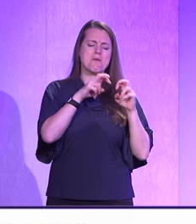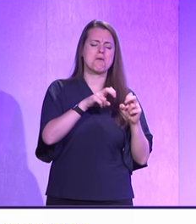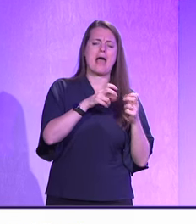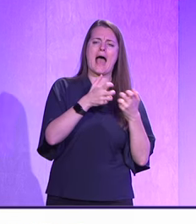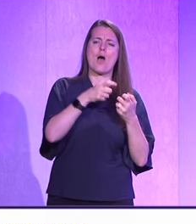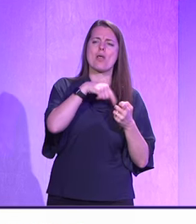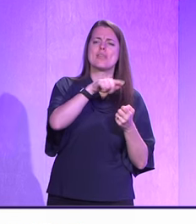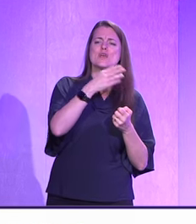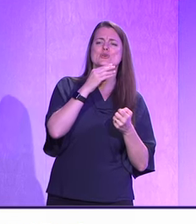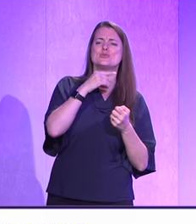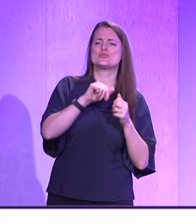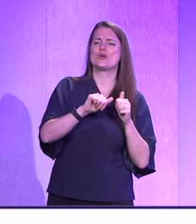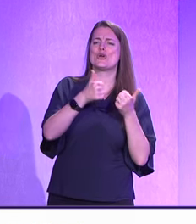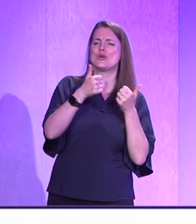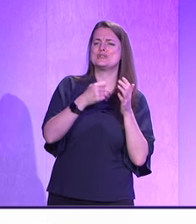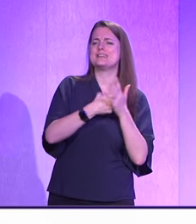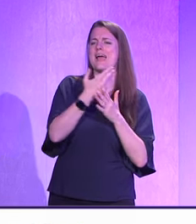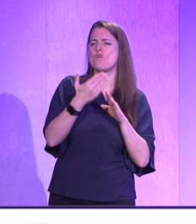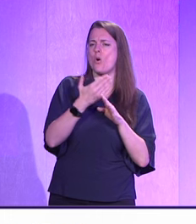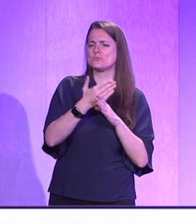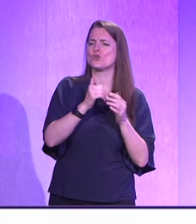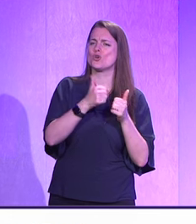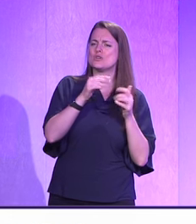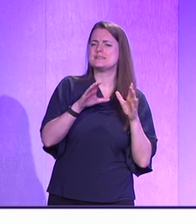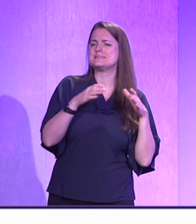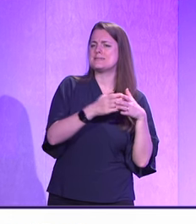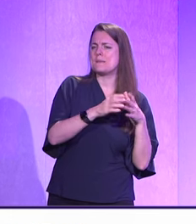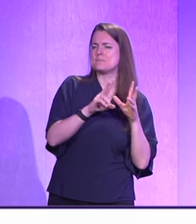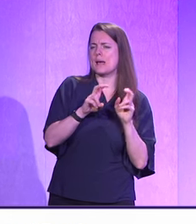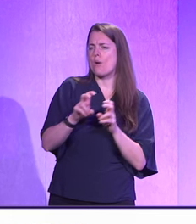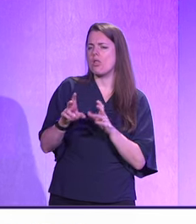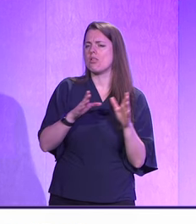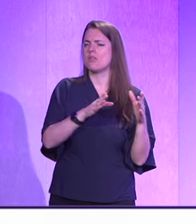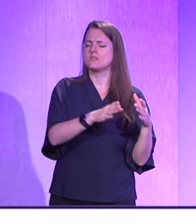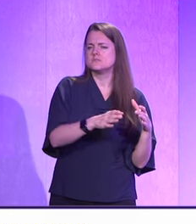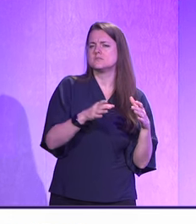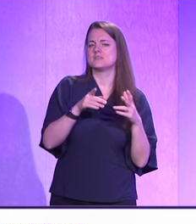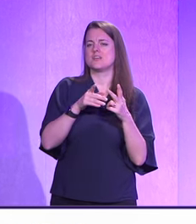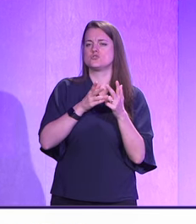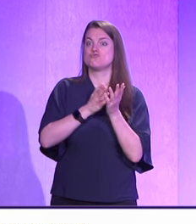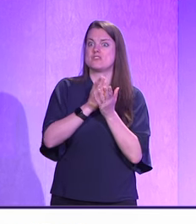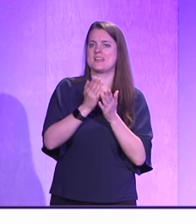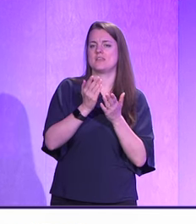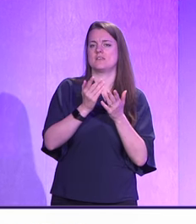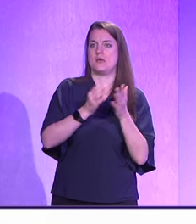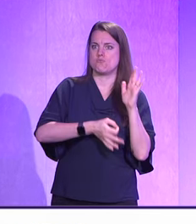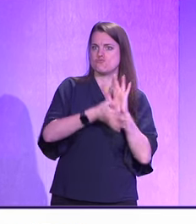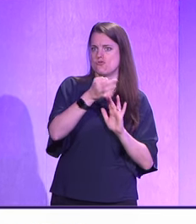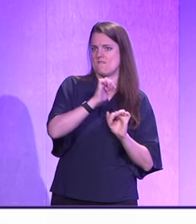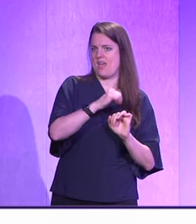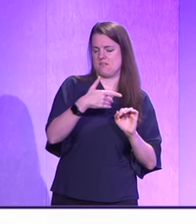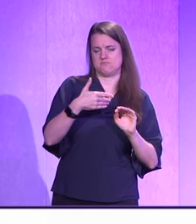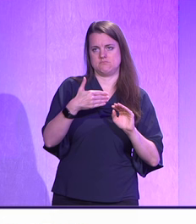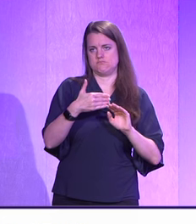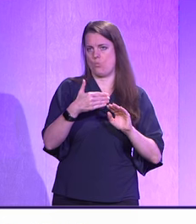Team Topologies techniques, and good DevOps practices, and so on, to help make their organization work really in a really, really effective way. So